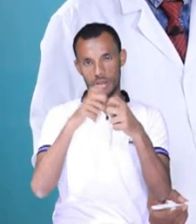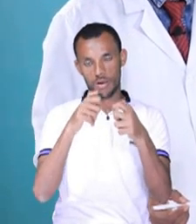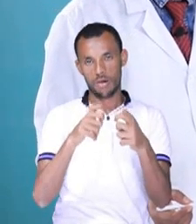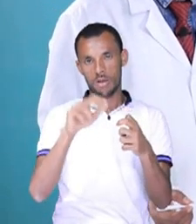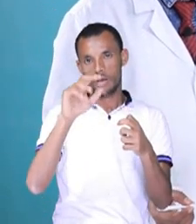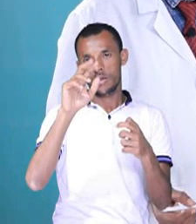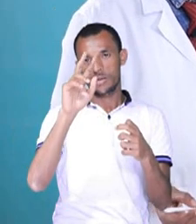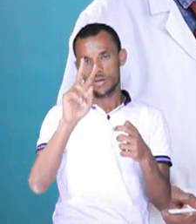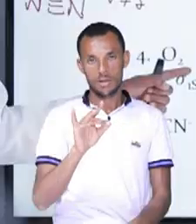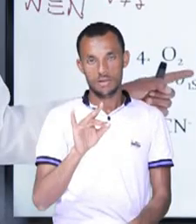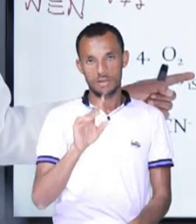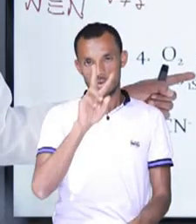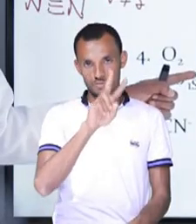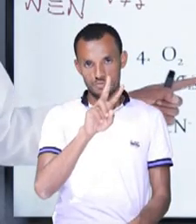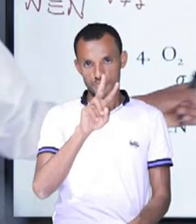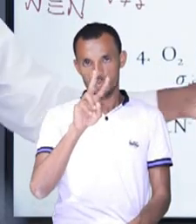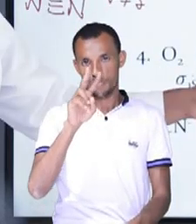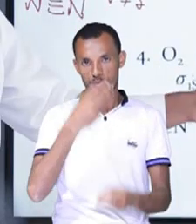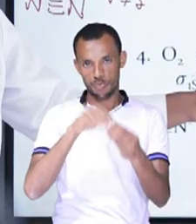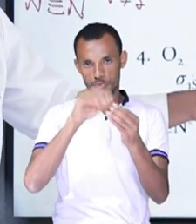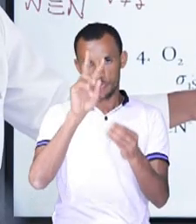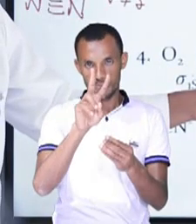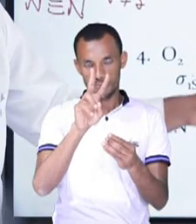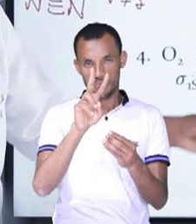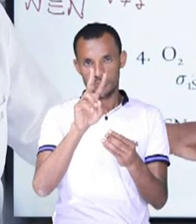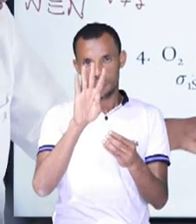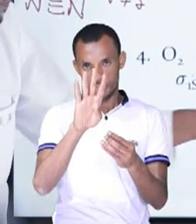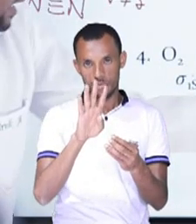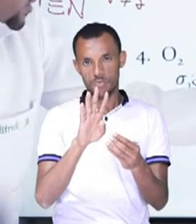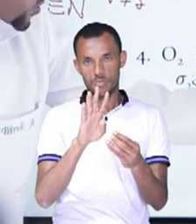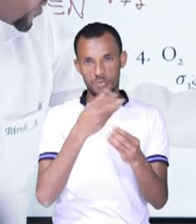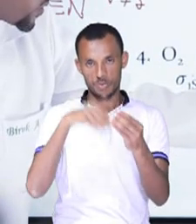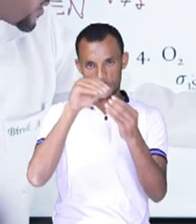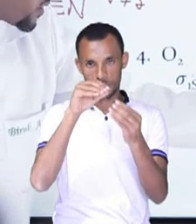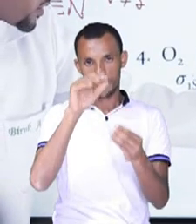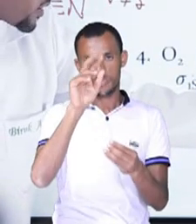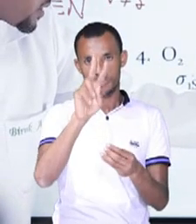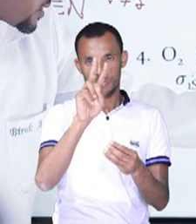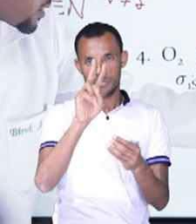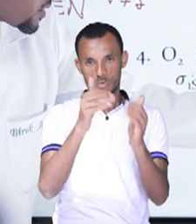2, 4, 2 plus 2, 4, plus 2,